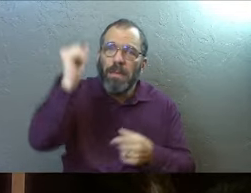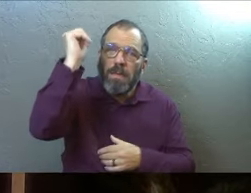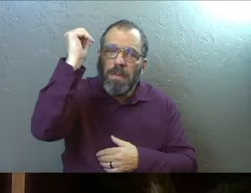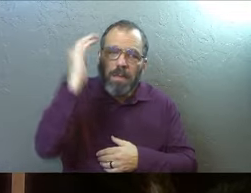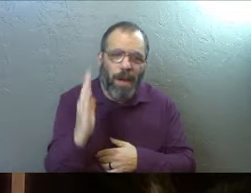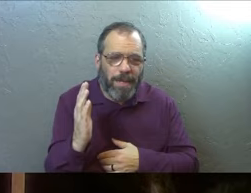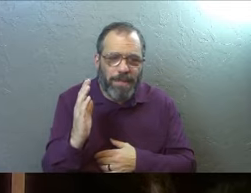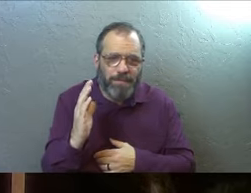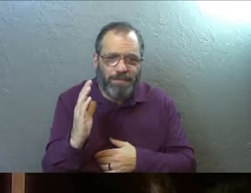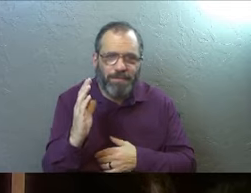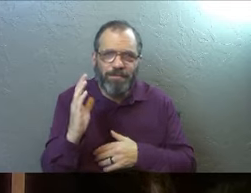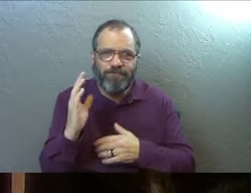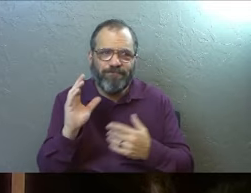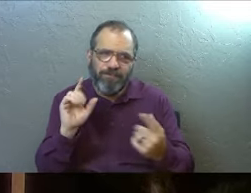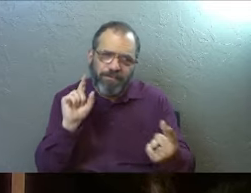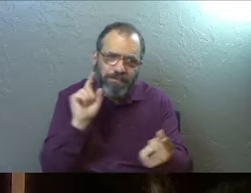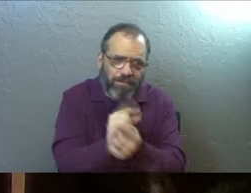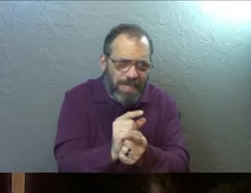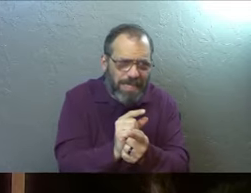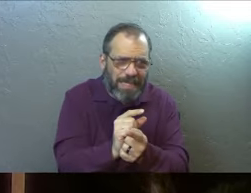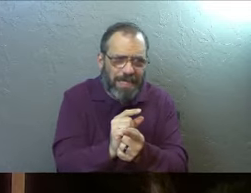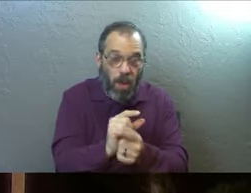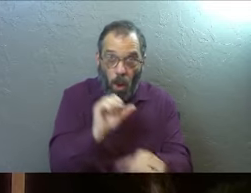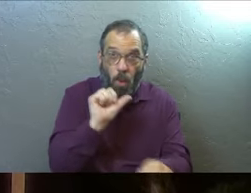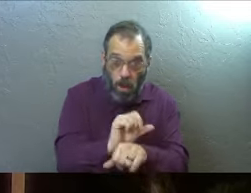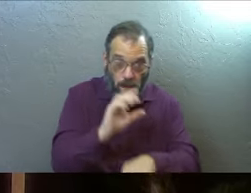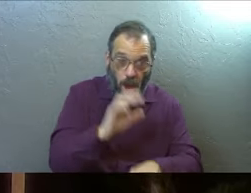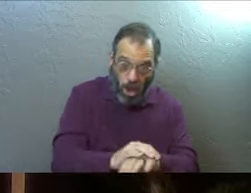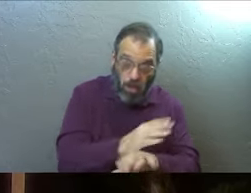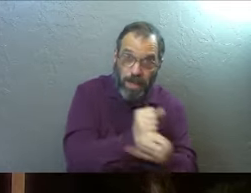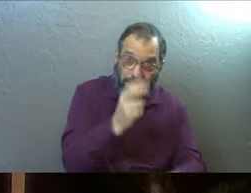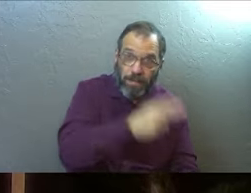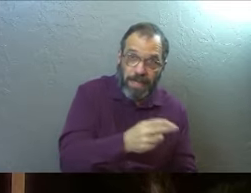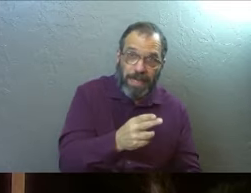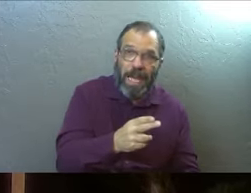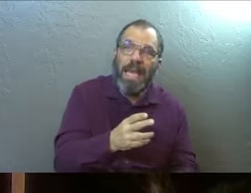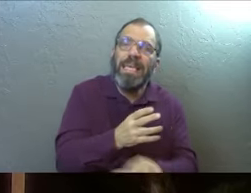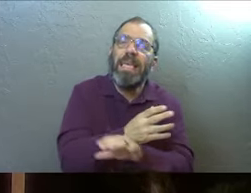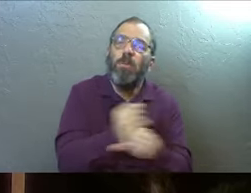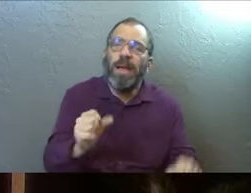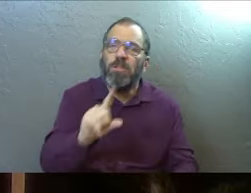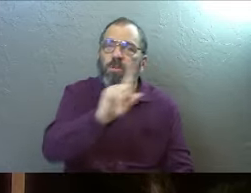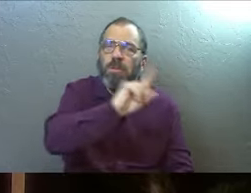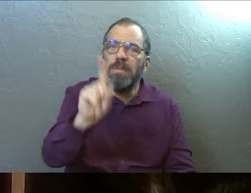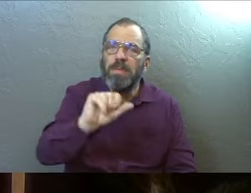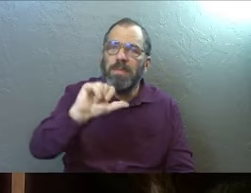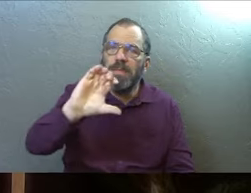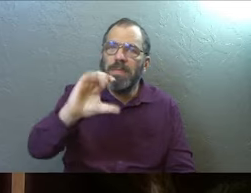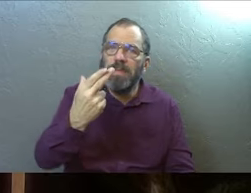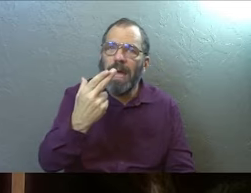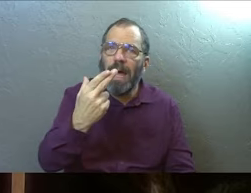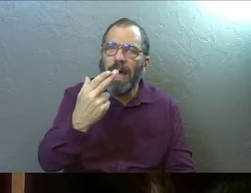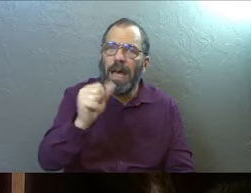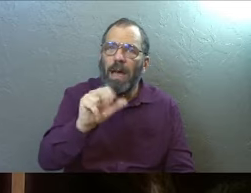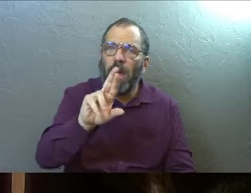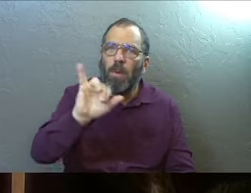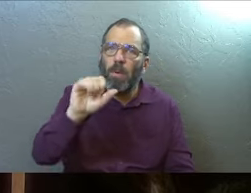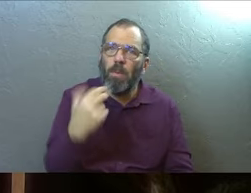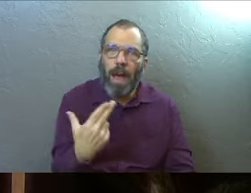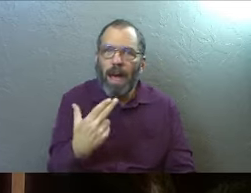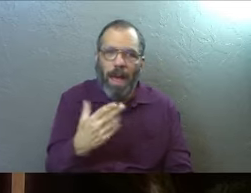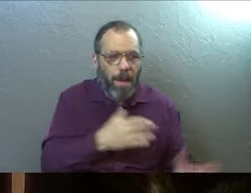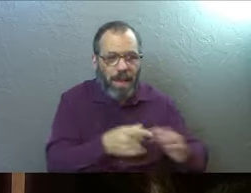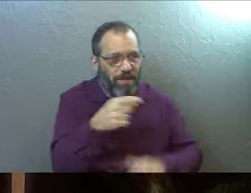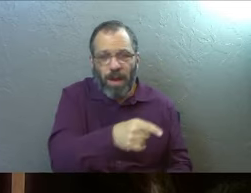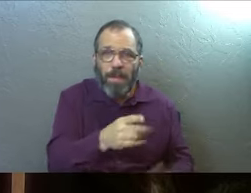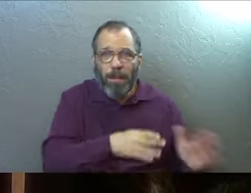God goes in to not just work on redemptive history. He rescues Zechariah. He's got a plan